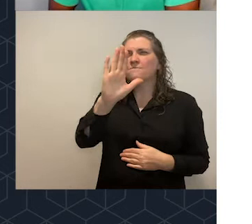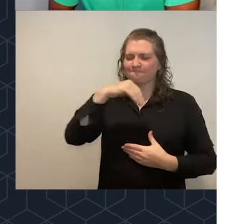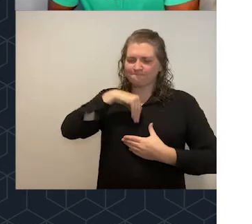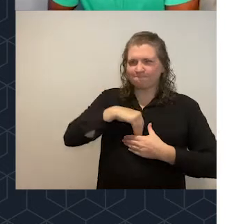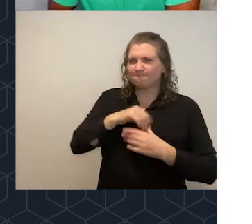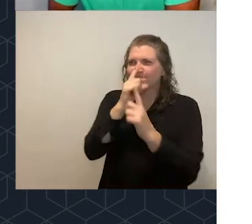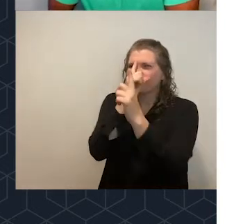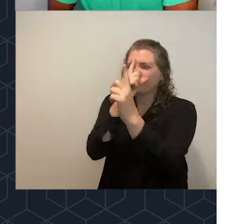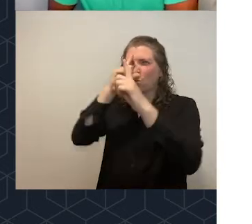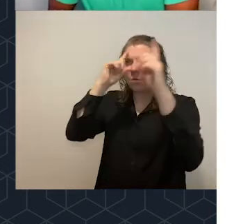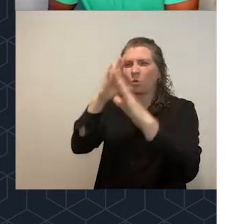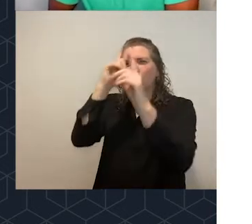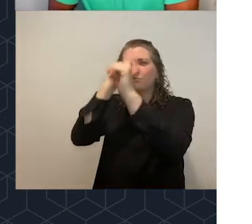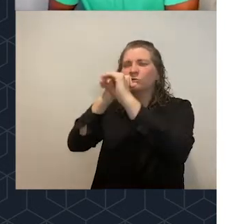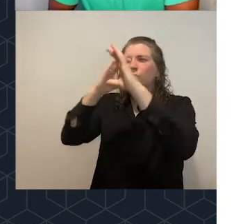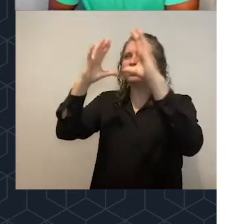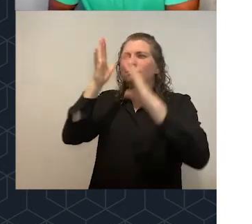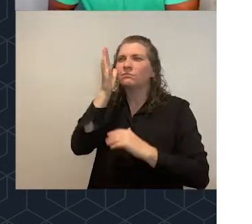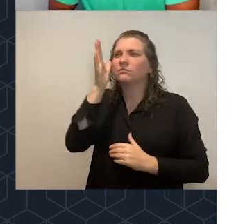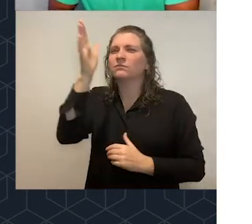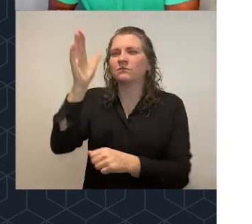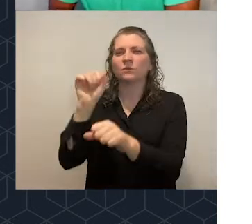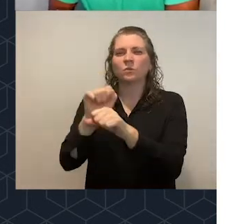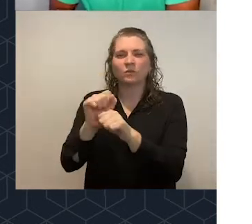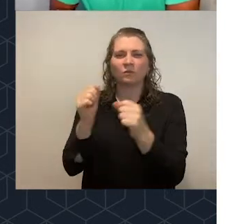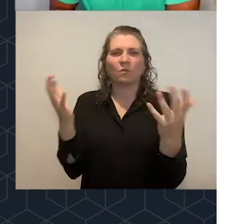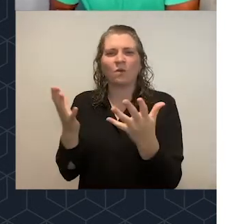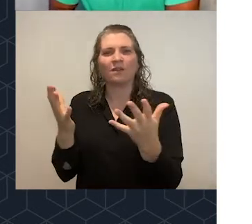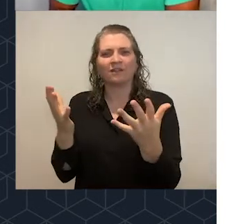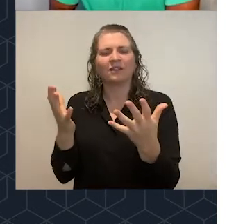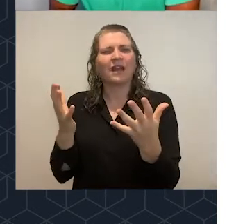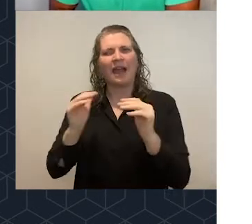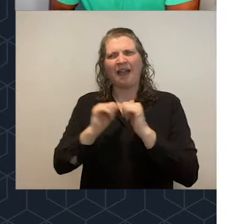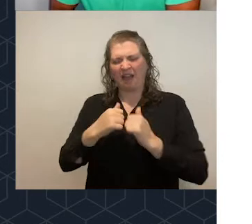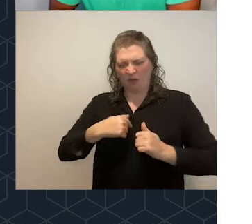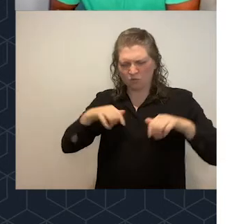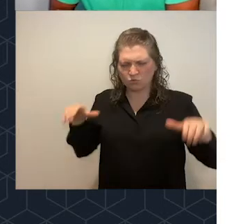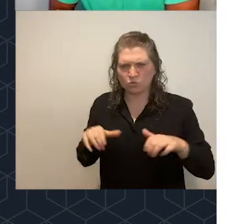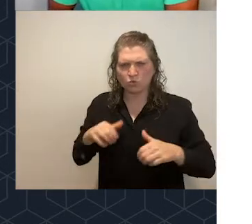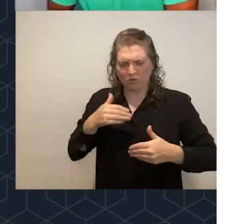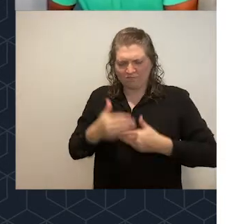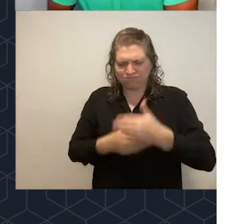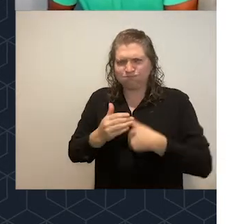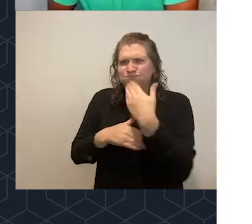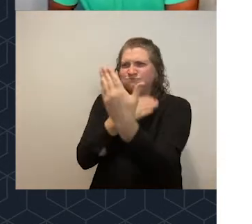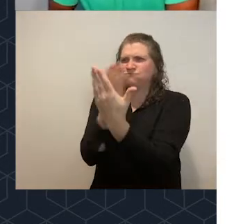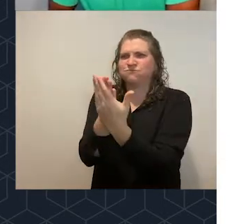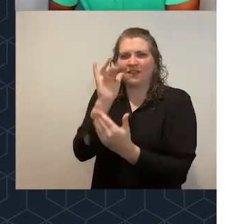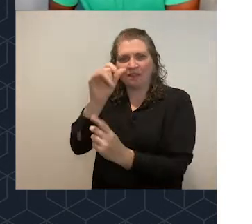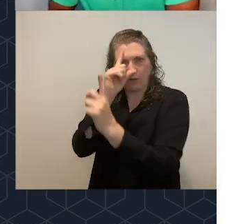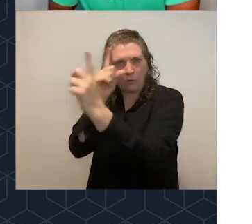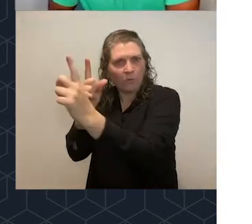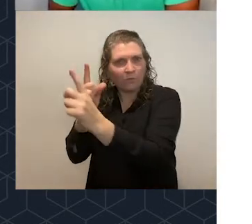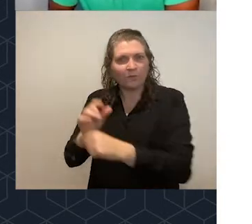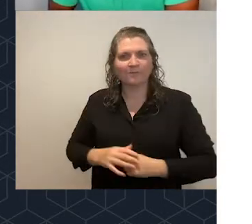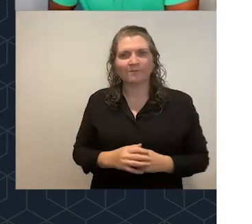peeves? And then when it comes to your purpose, what is your biggest hope or dream? If you won the lottery and didn't need to